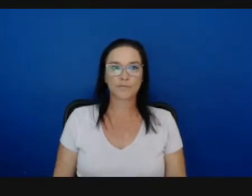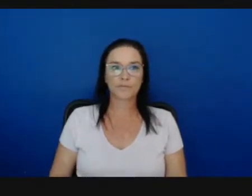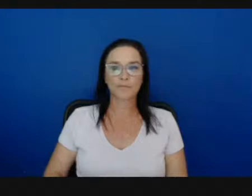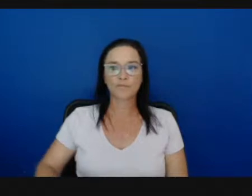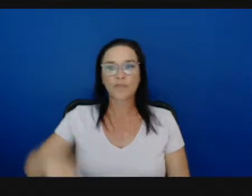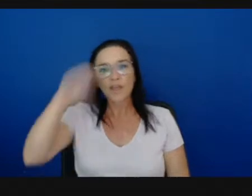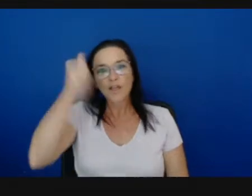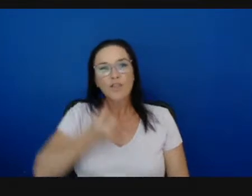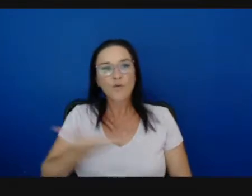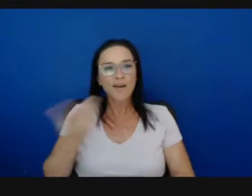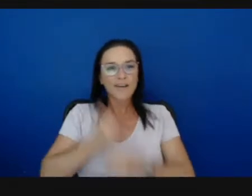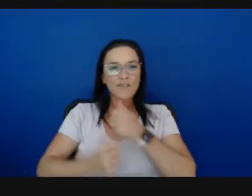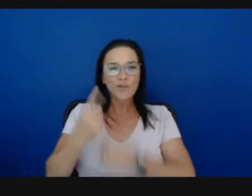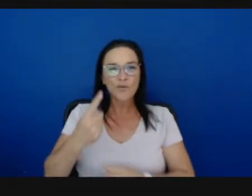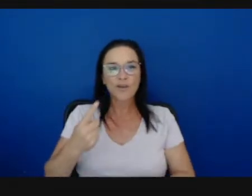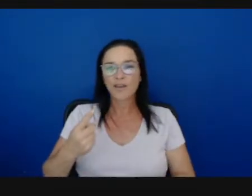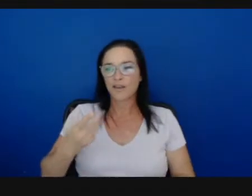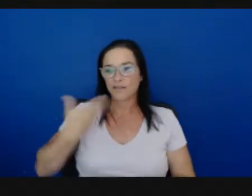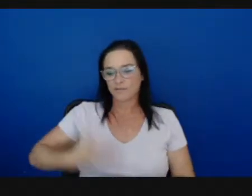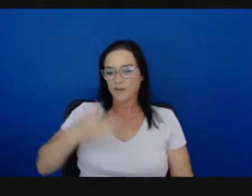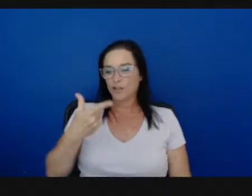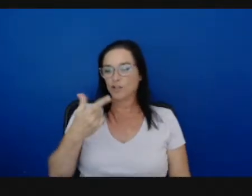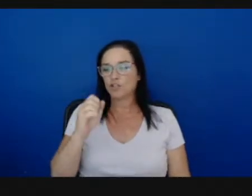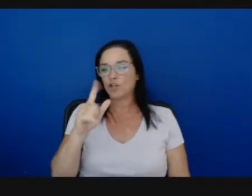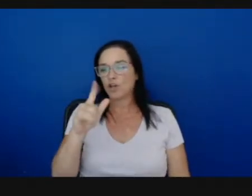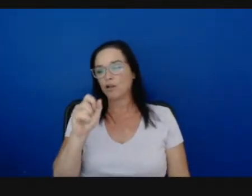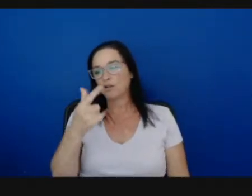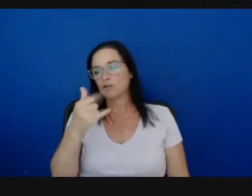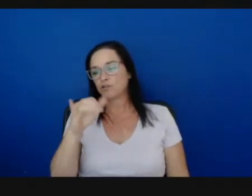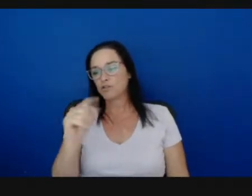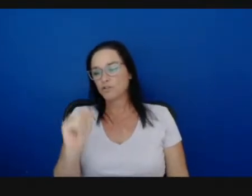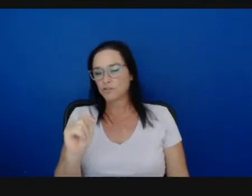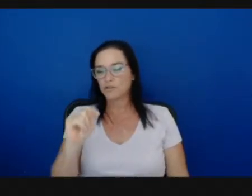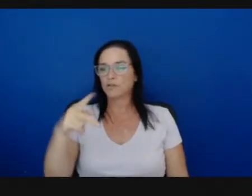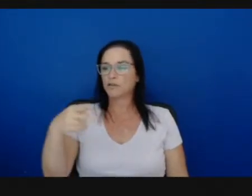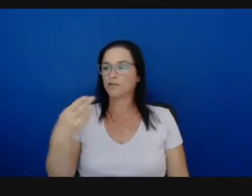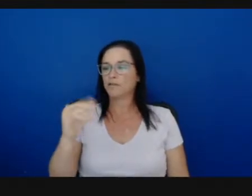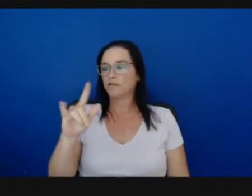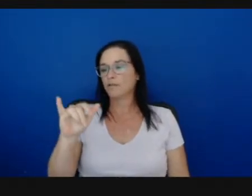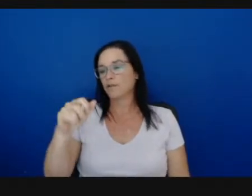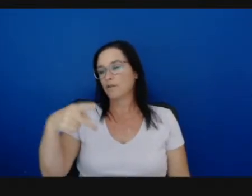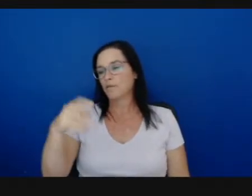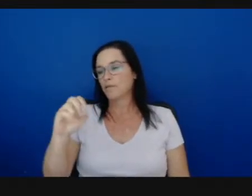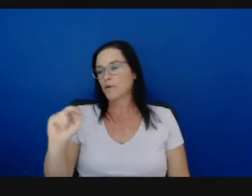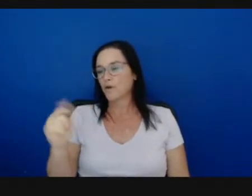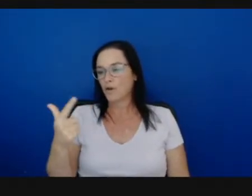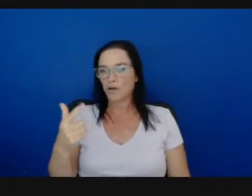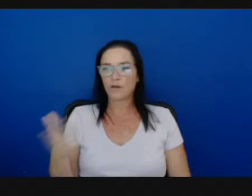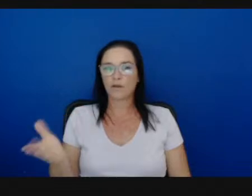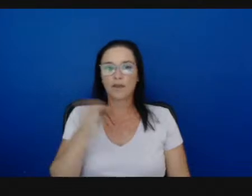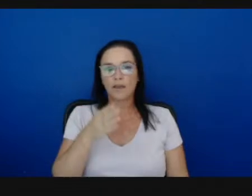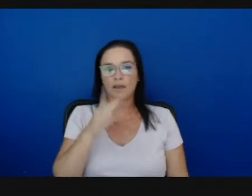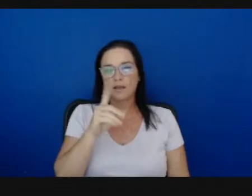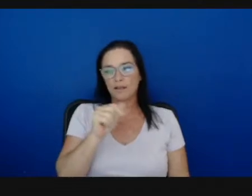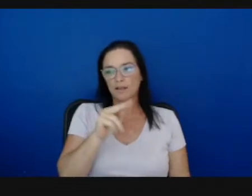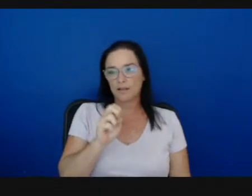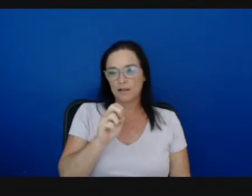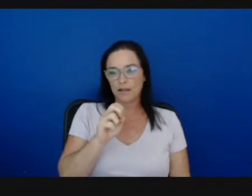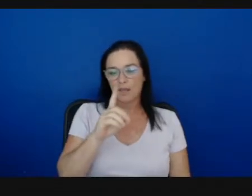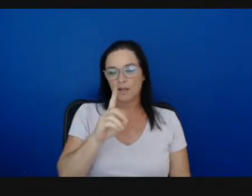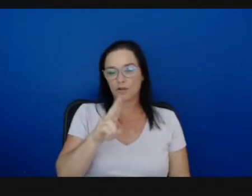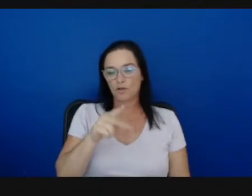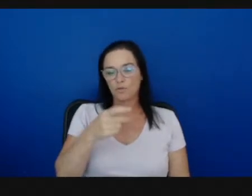Aloha, everybody. I am geologist Philip Ong, here with Mr. Dane DuPont from HVERI, the Hawaiian Volcano Education and